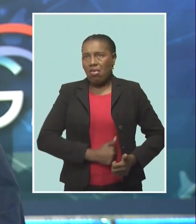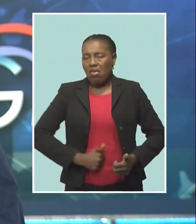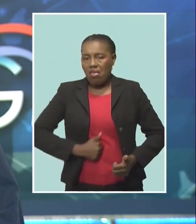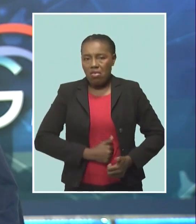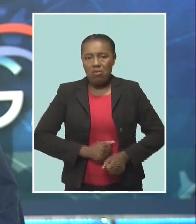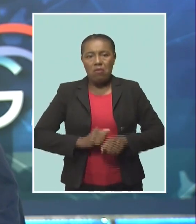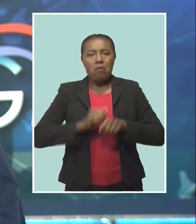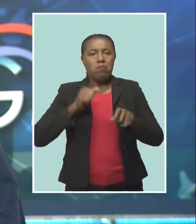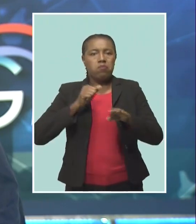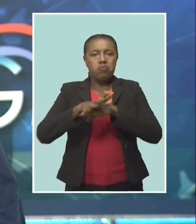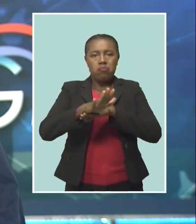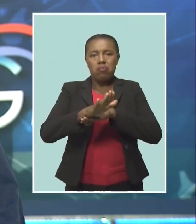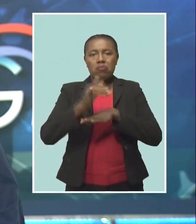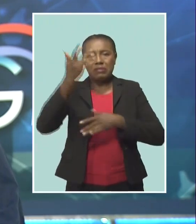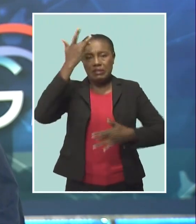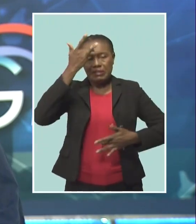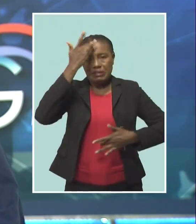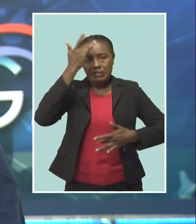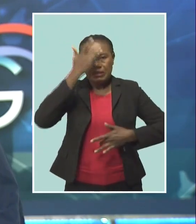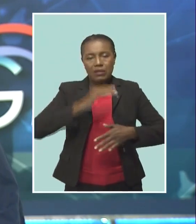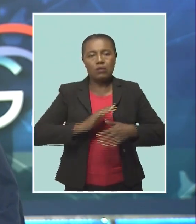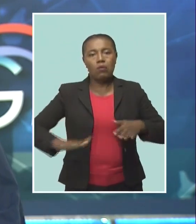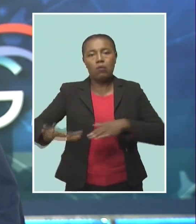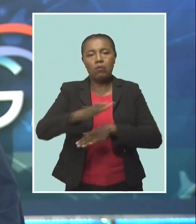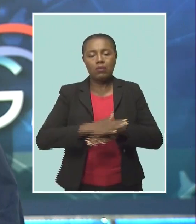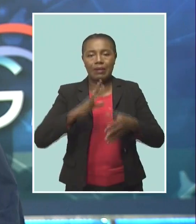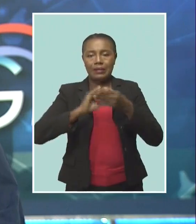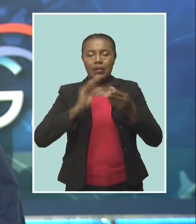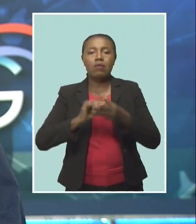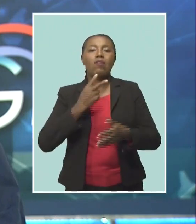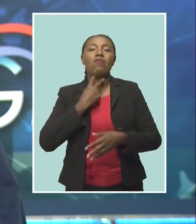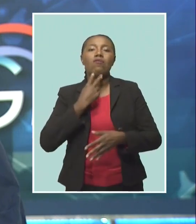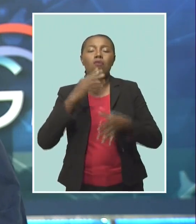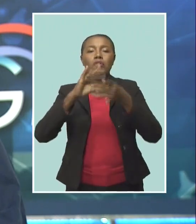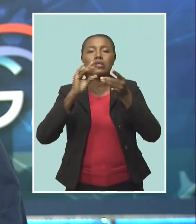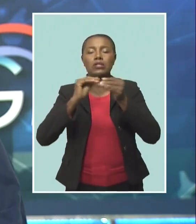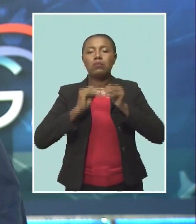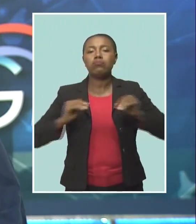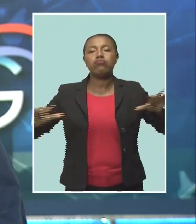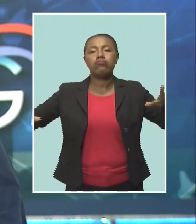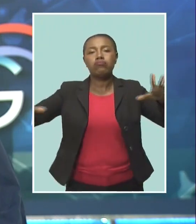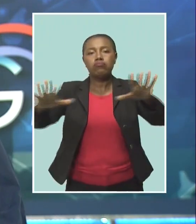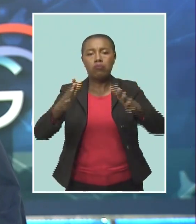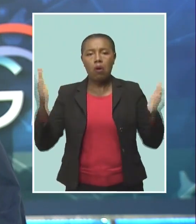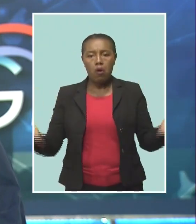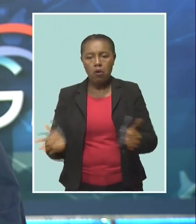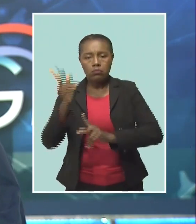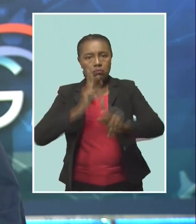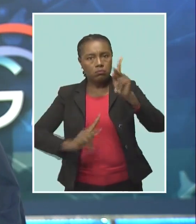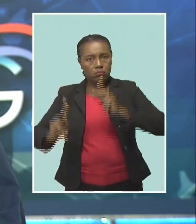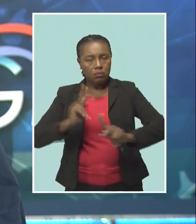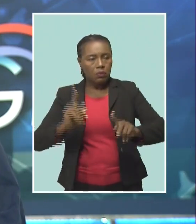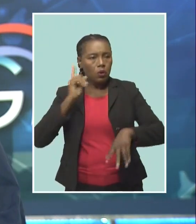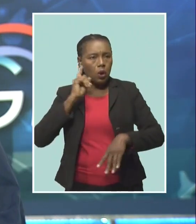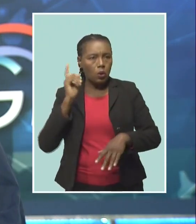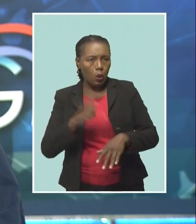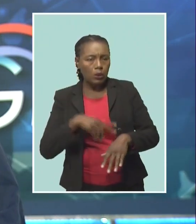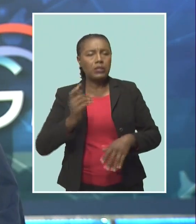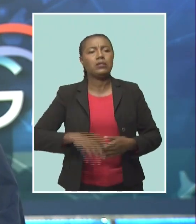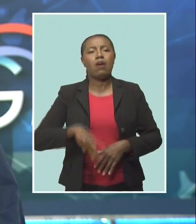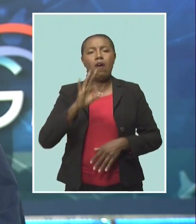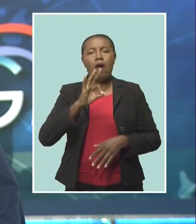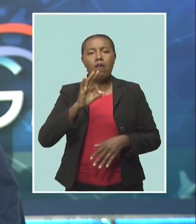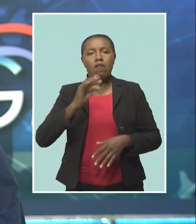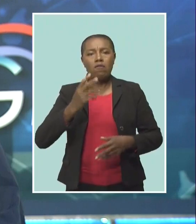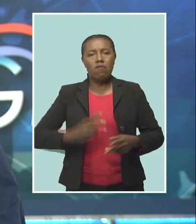on the island. He was responding to a voice note being widely shared, urging Barbadians to beware of a virus causing